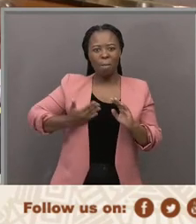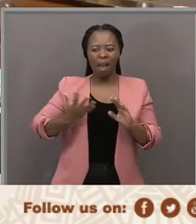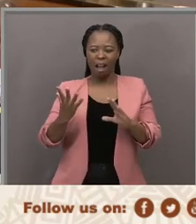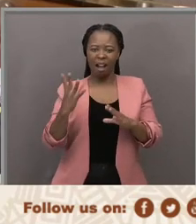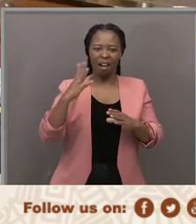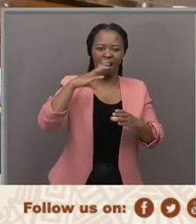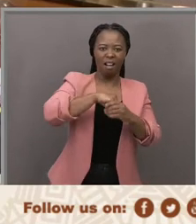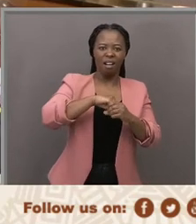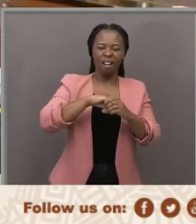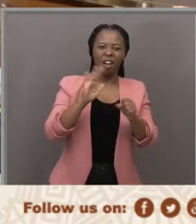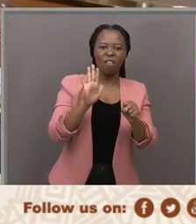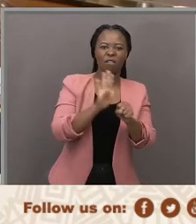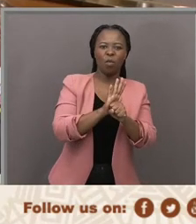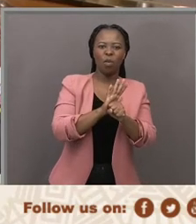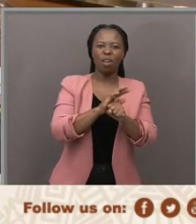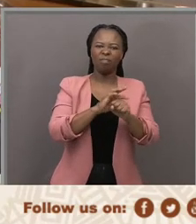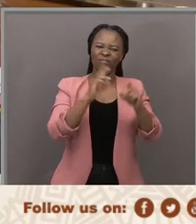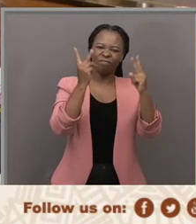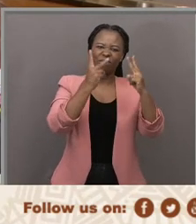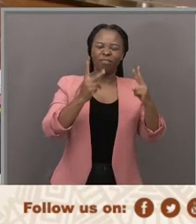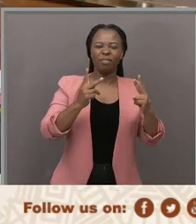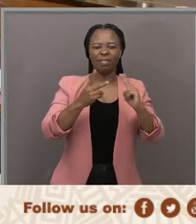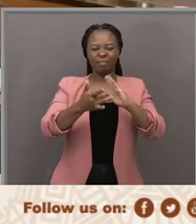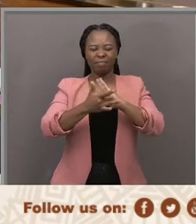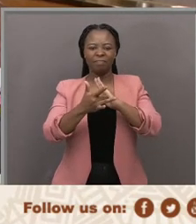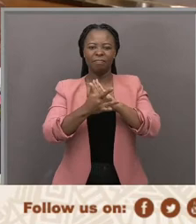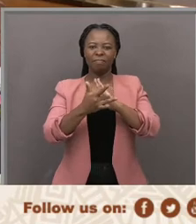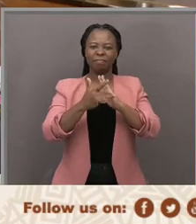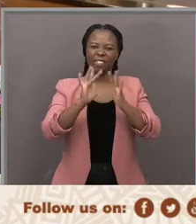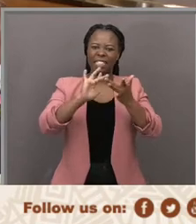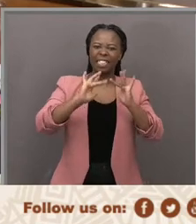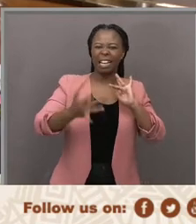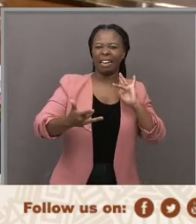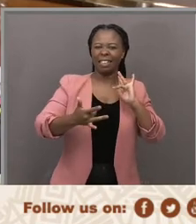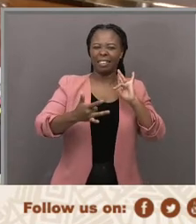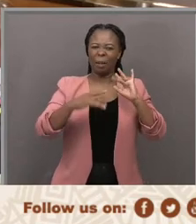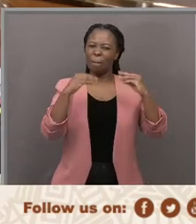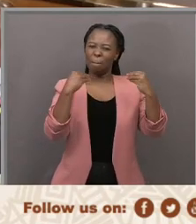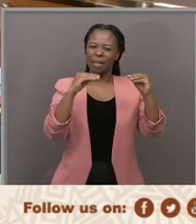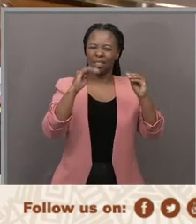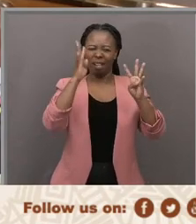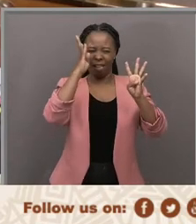in artificial intelligence, big data, and Internet of Things businesses.